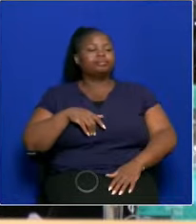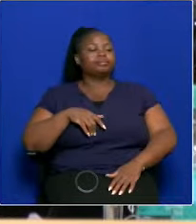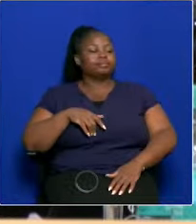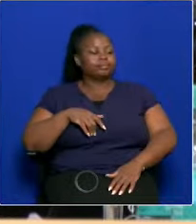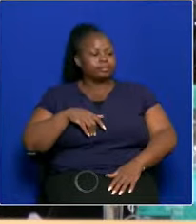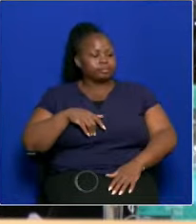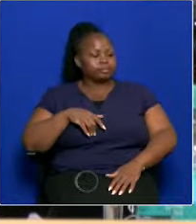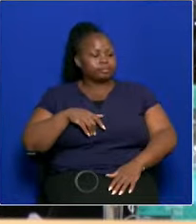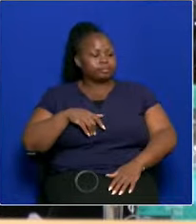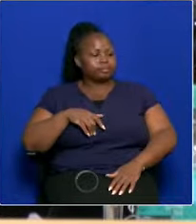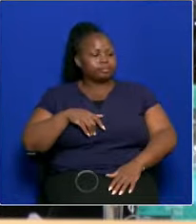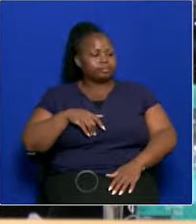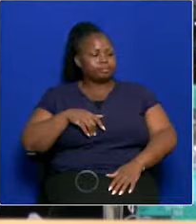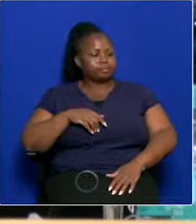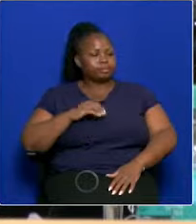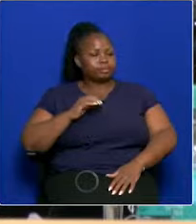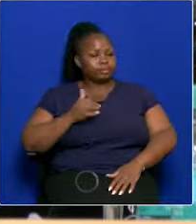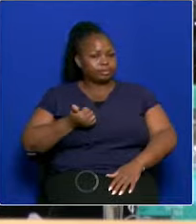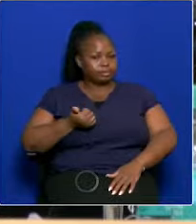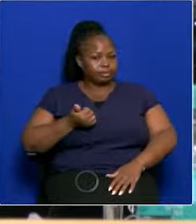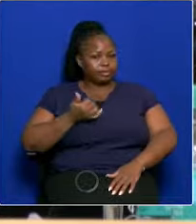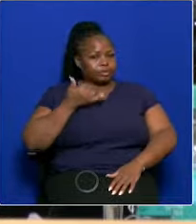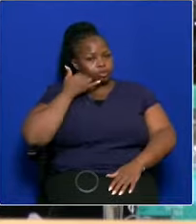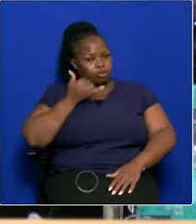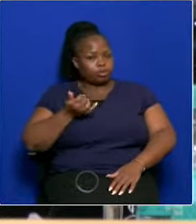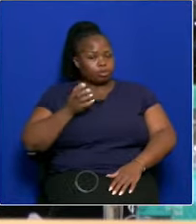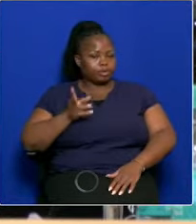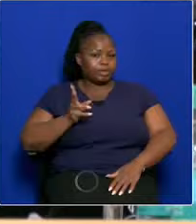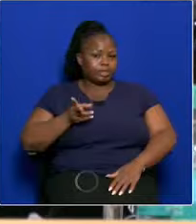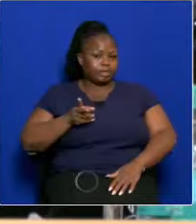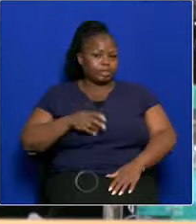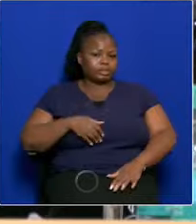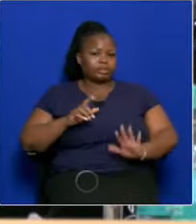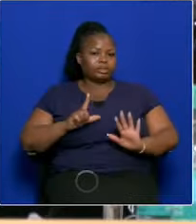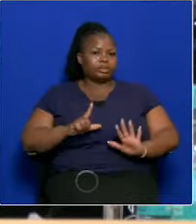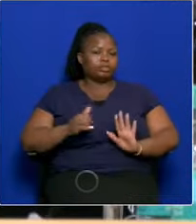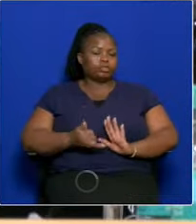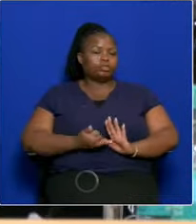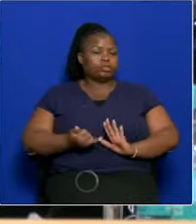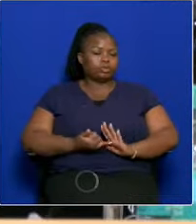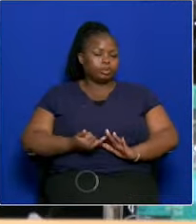You then call him again on the 7th of January.